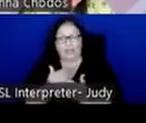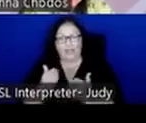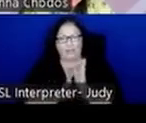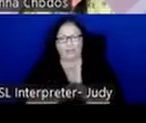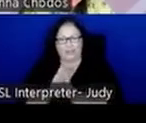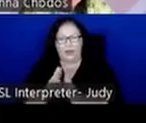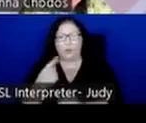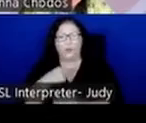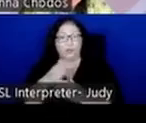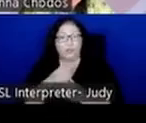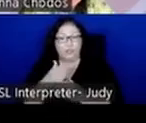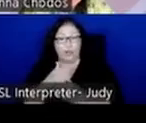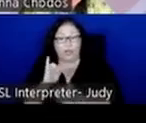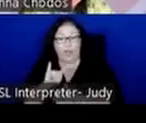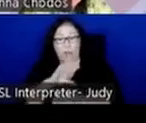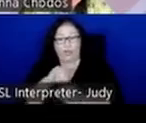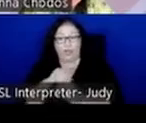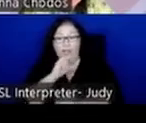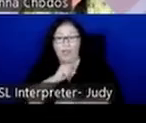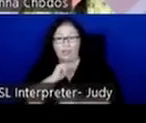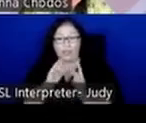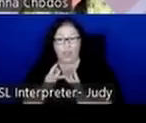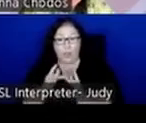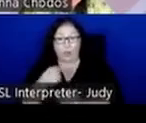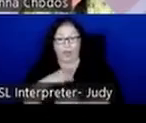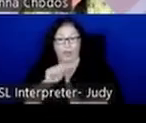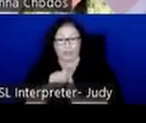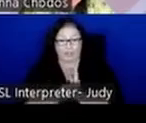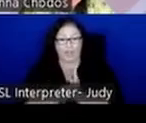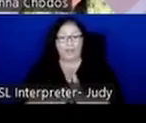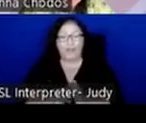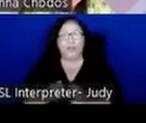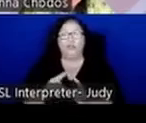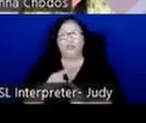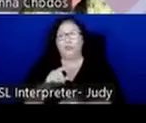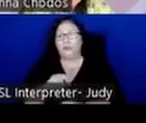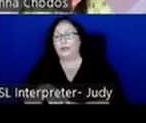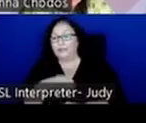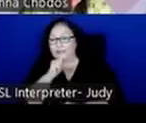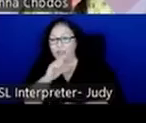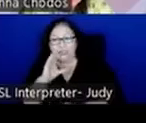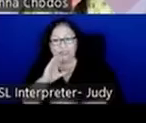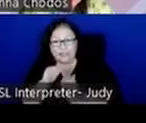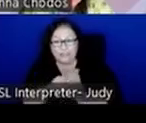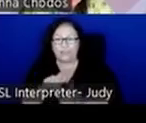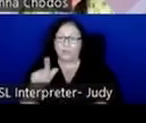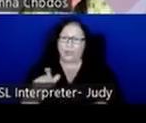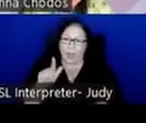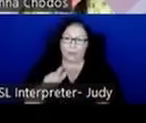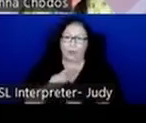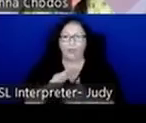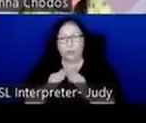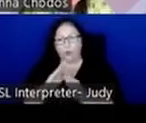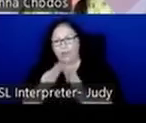the aging network in our state to senior centers, libraries, community centers. But more recently,